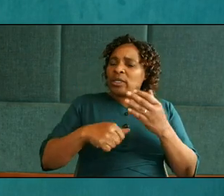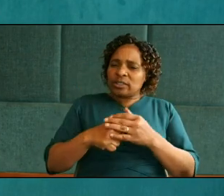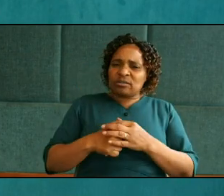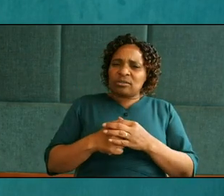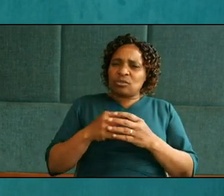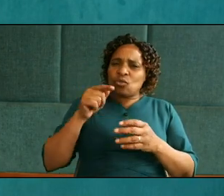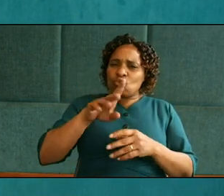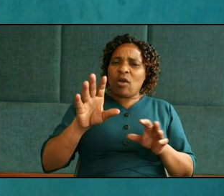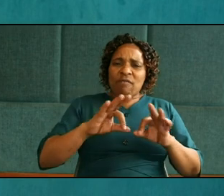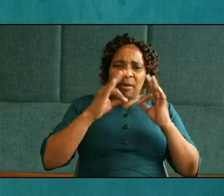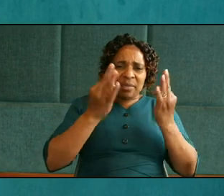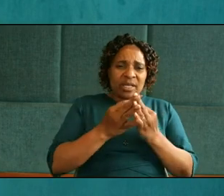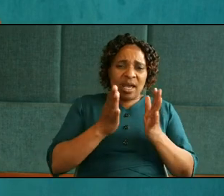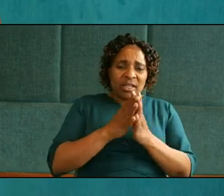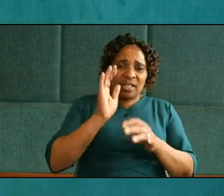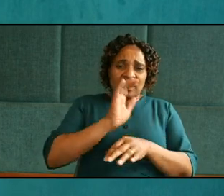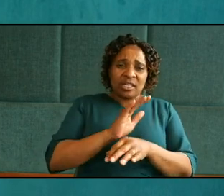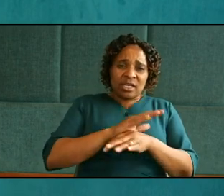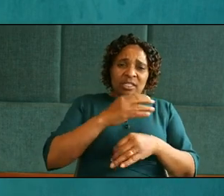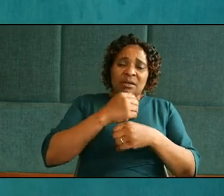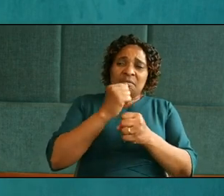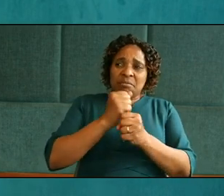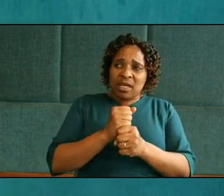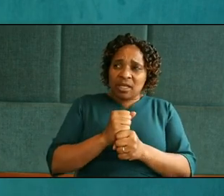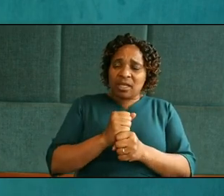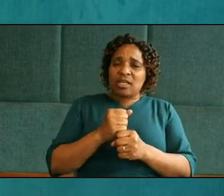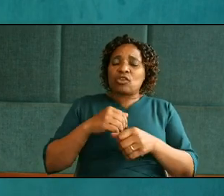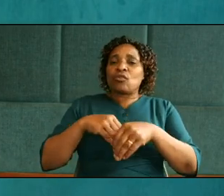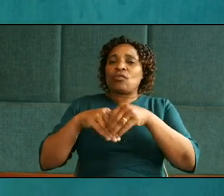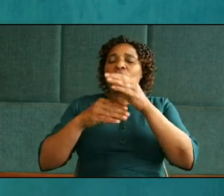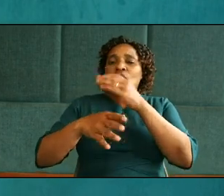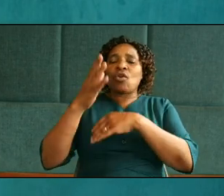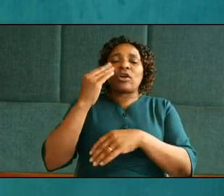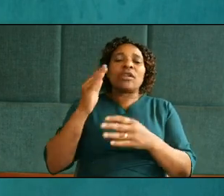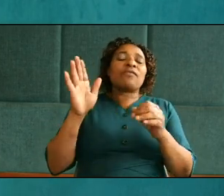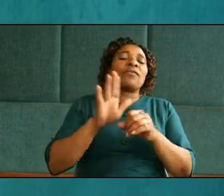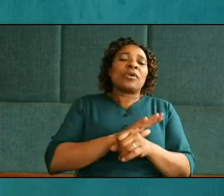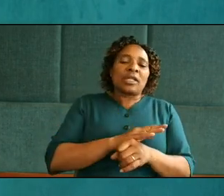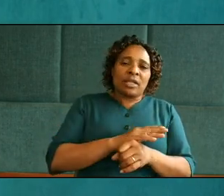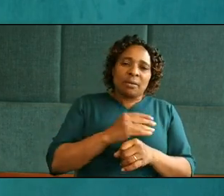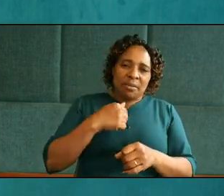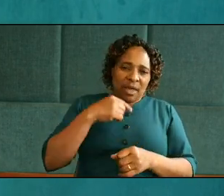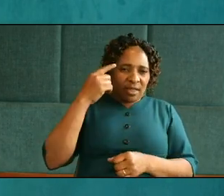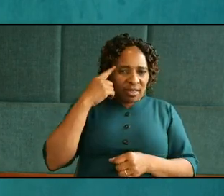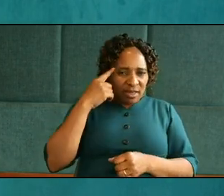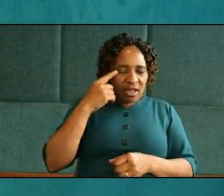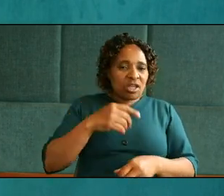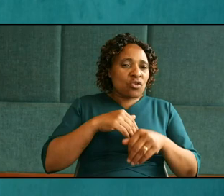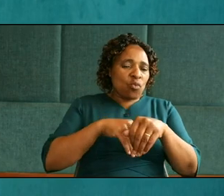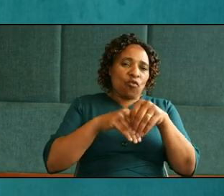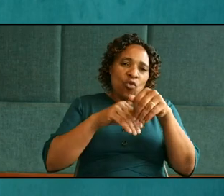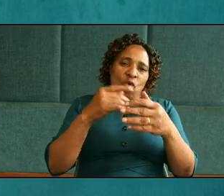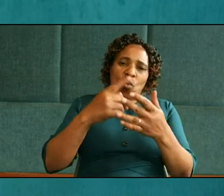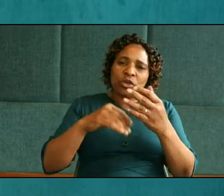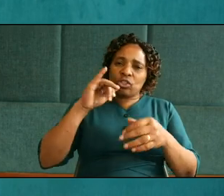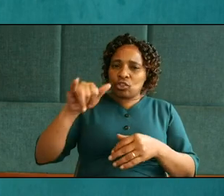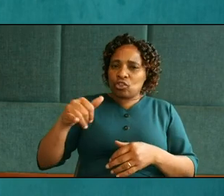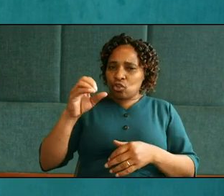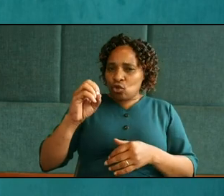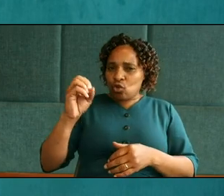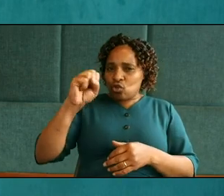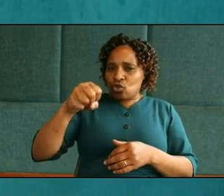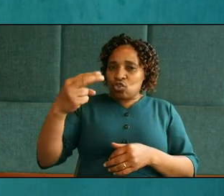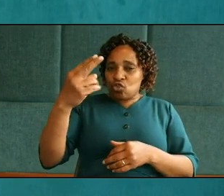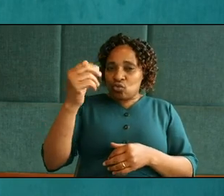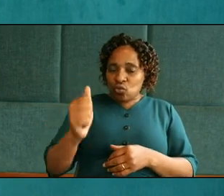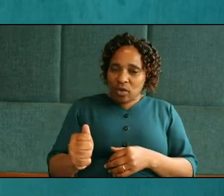could you, your family, and your church make to follow God more fully? I think we can follow what Joshua said. He told them to get rid of